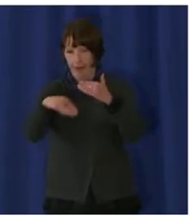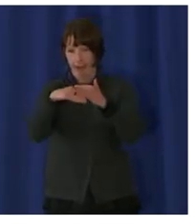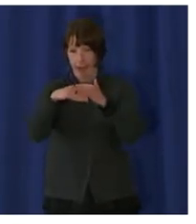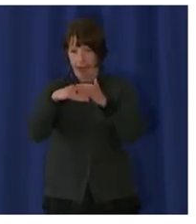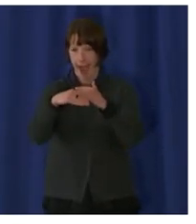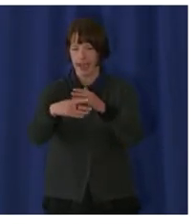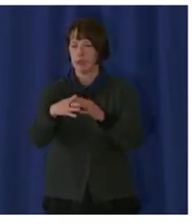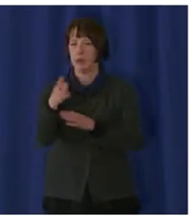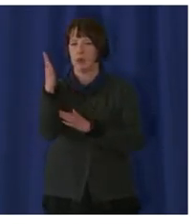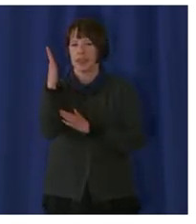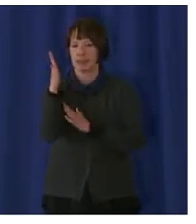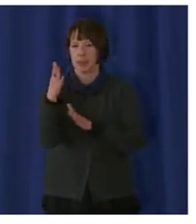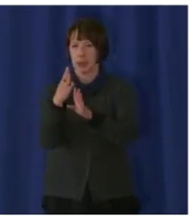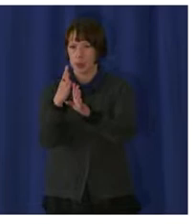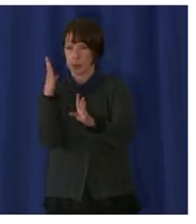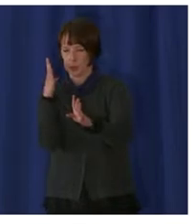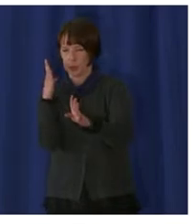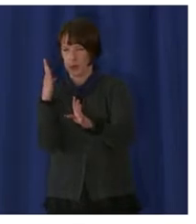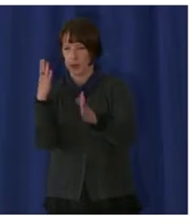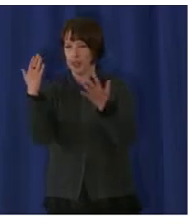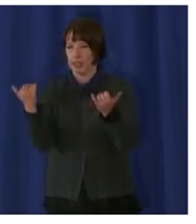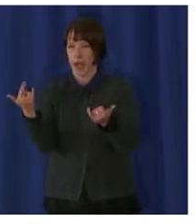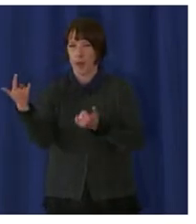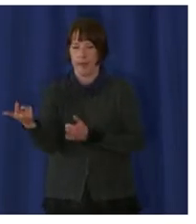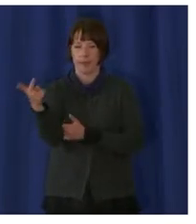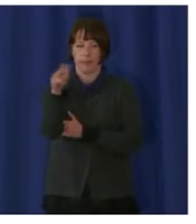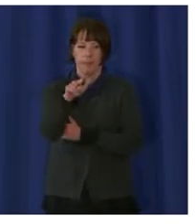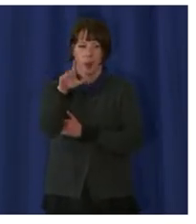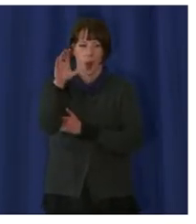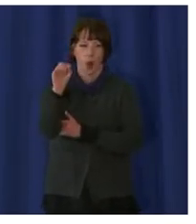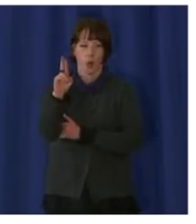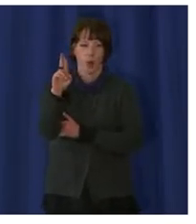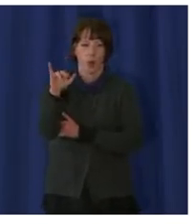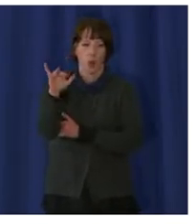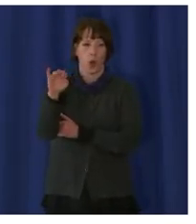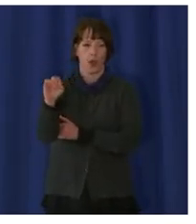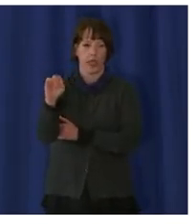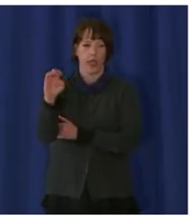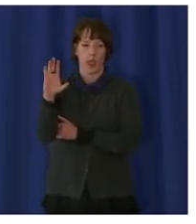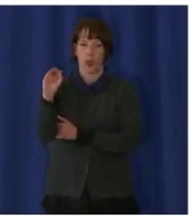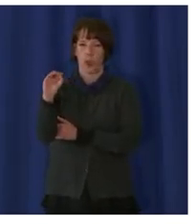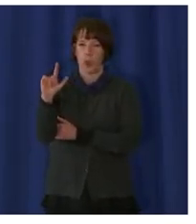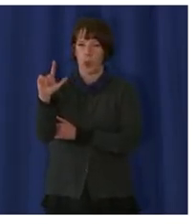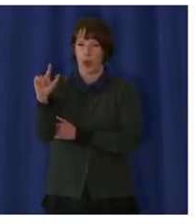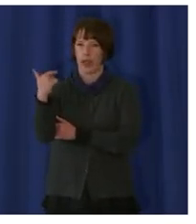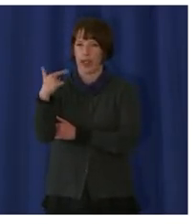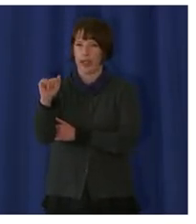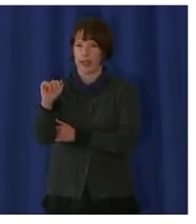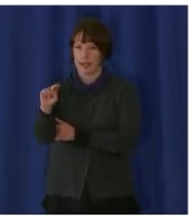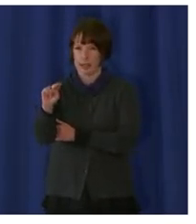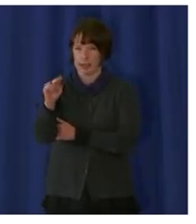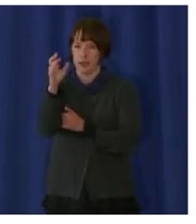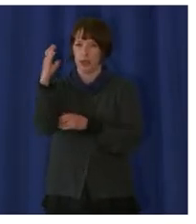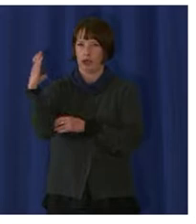our speaker queue. And now I'd like to pass it over to Corey Colgan, Chief of Teaching and Learning.